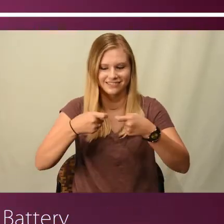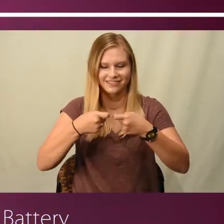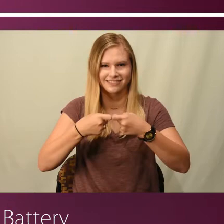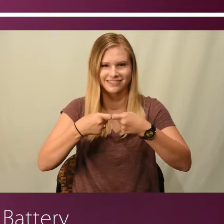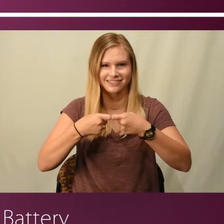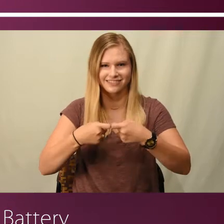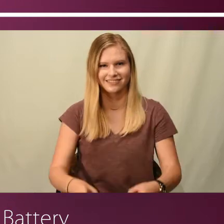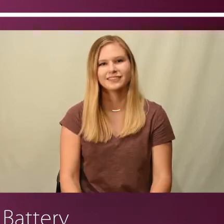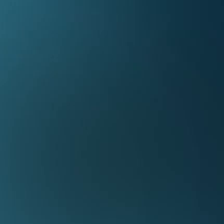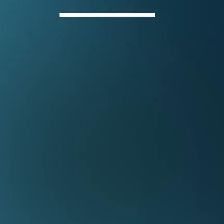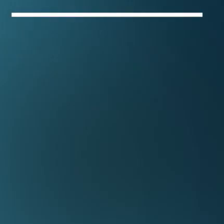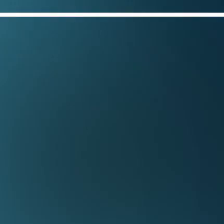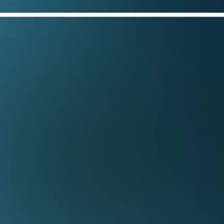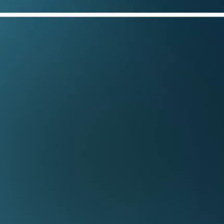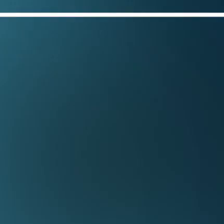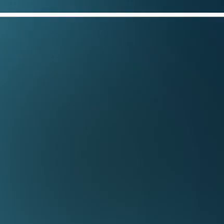try and connect. Oh, battery.